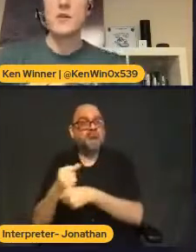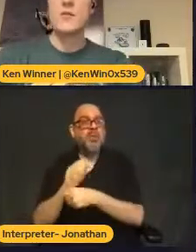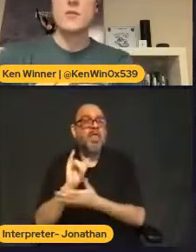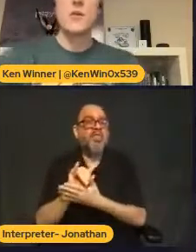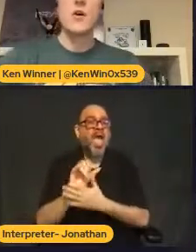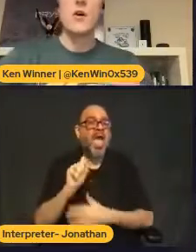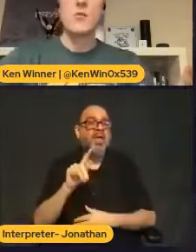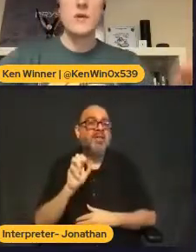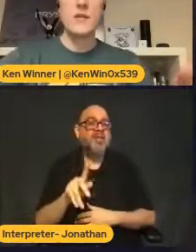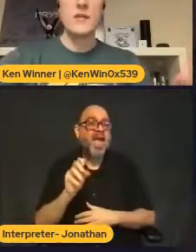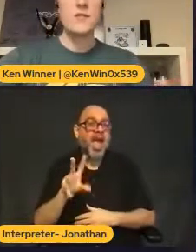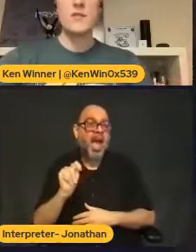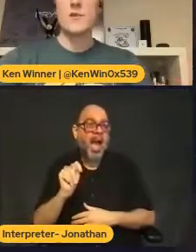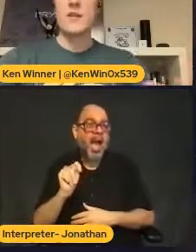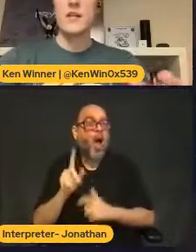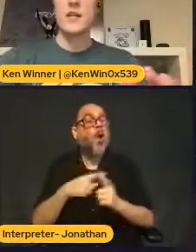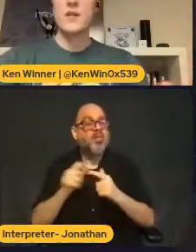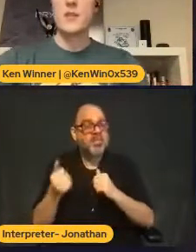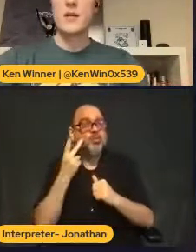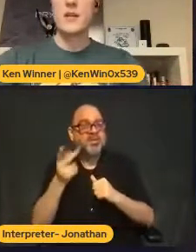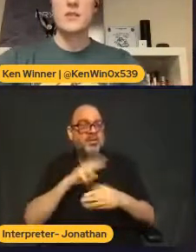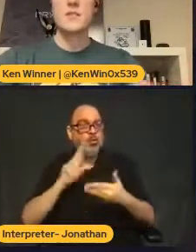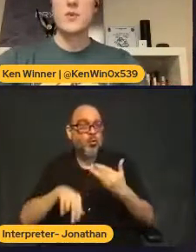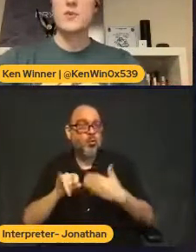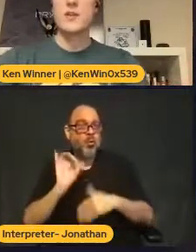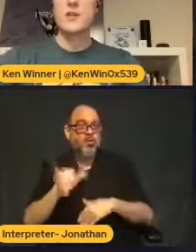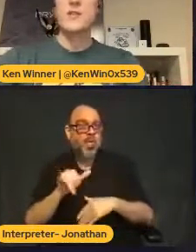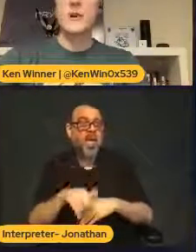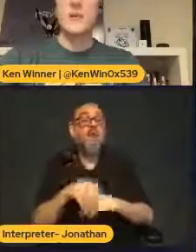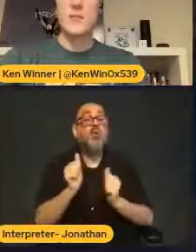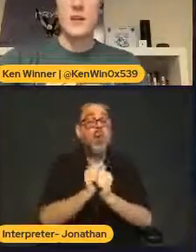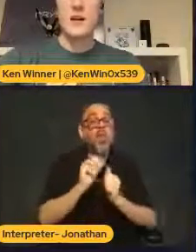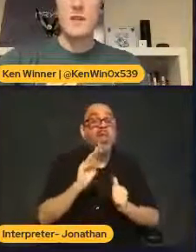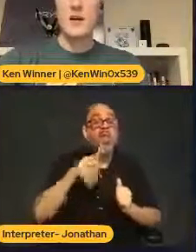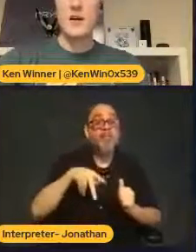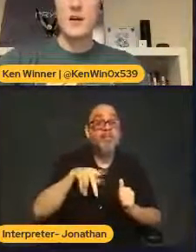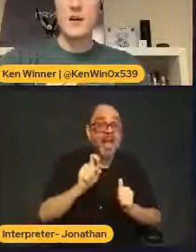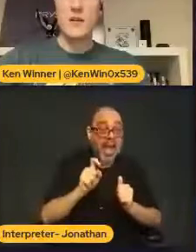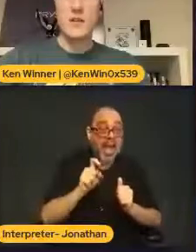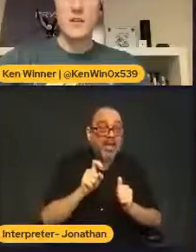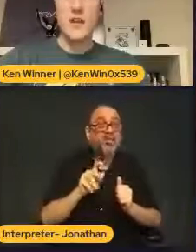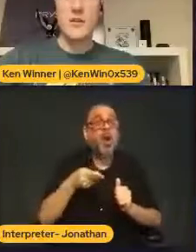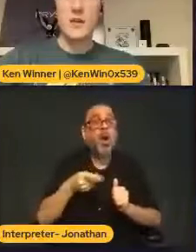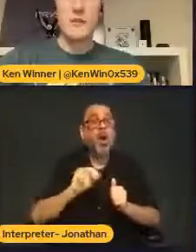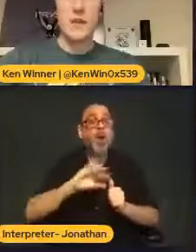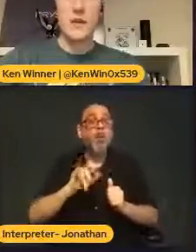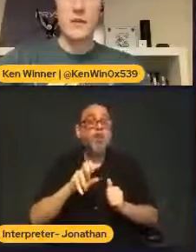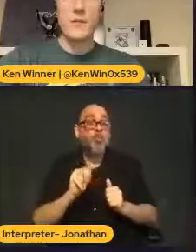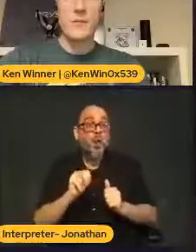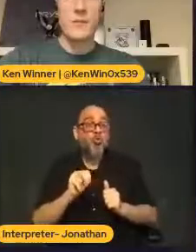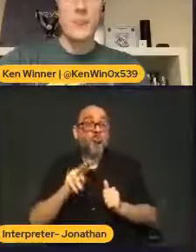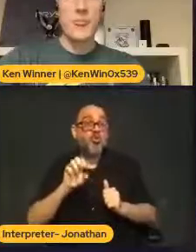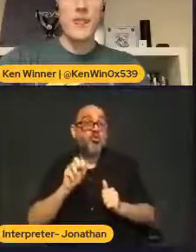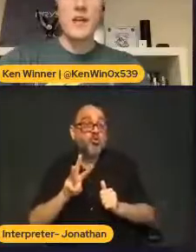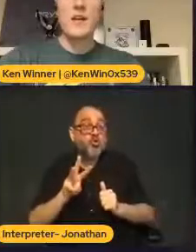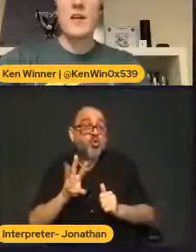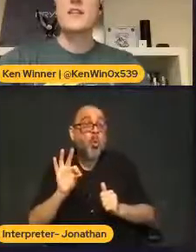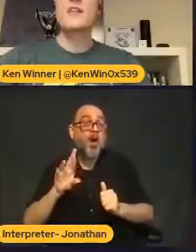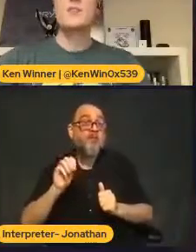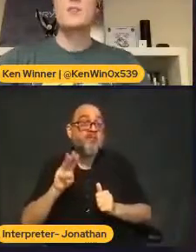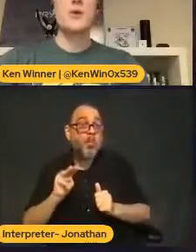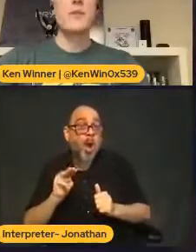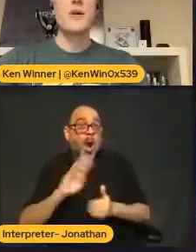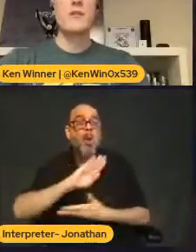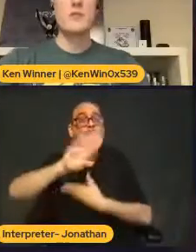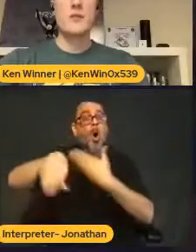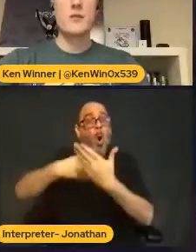YAML. So all with just running npx progen new from, I've got all of this happening, right? And I